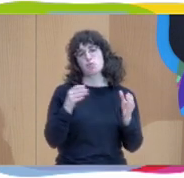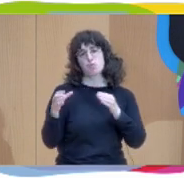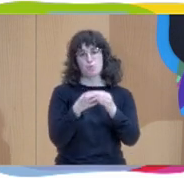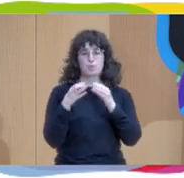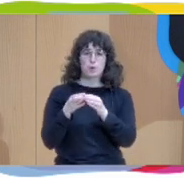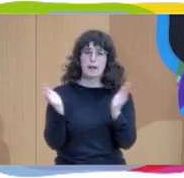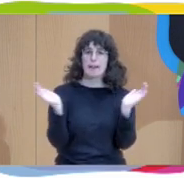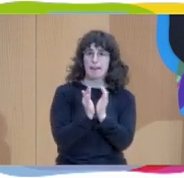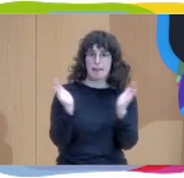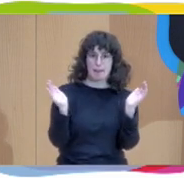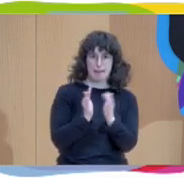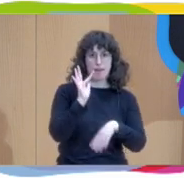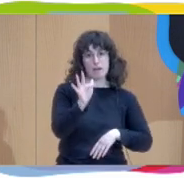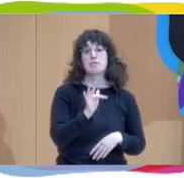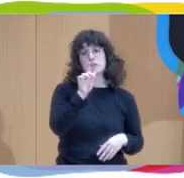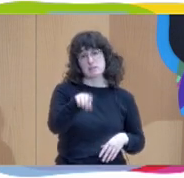other professionals.